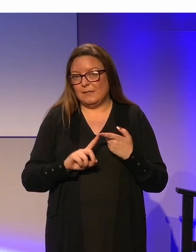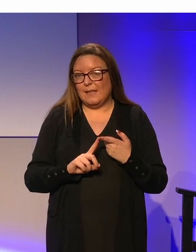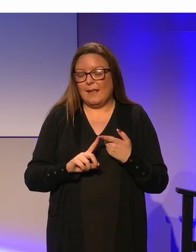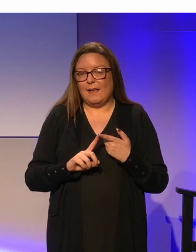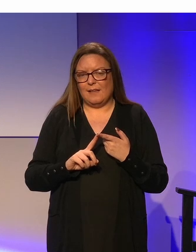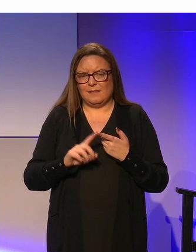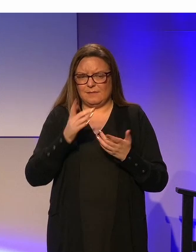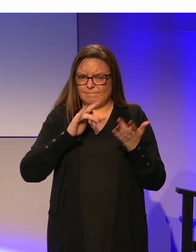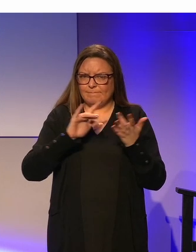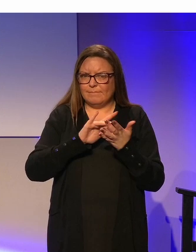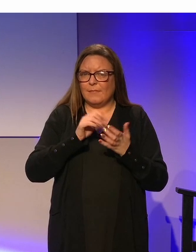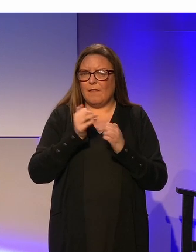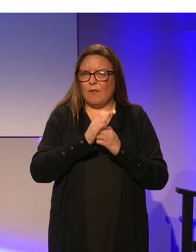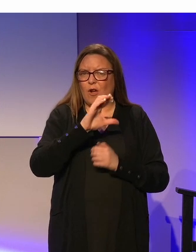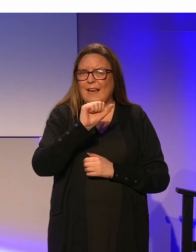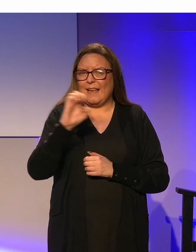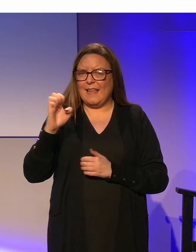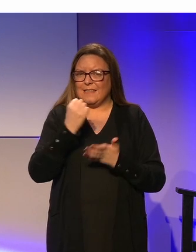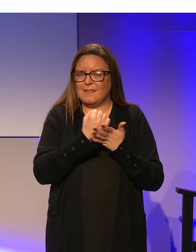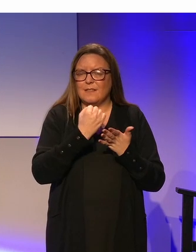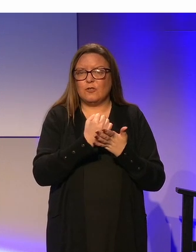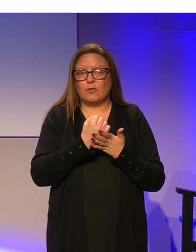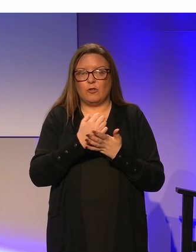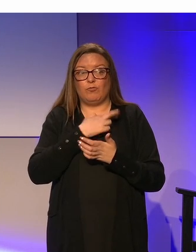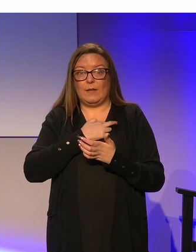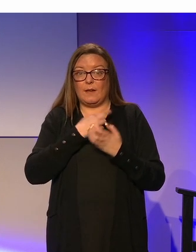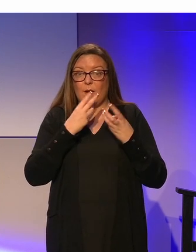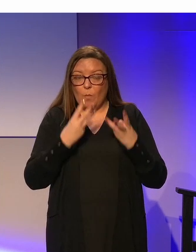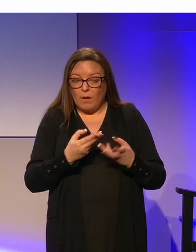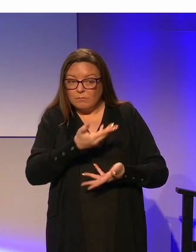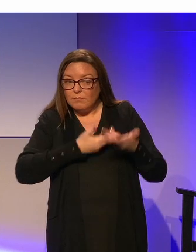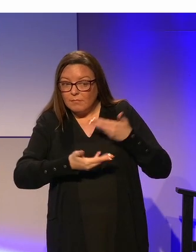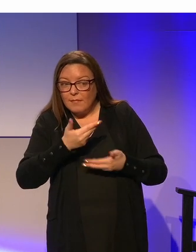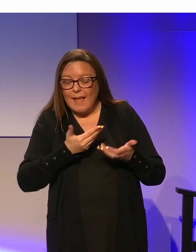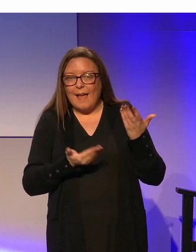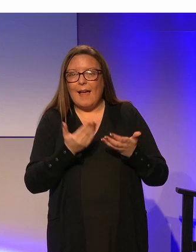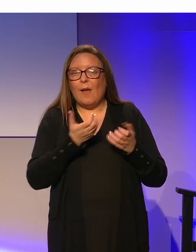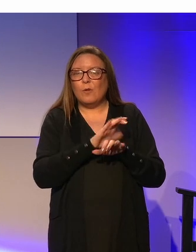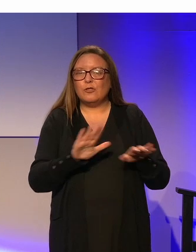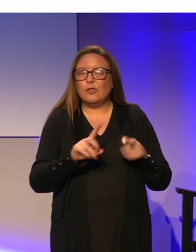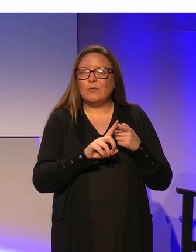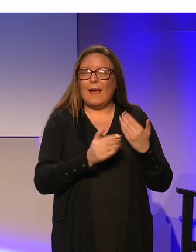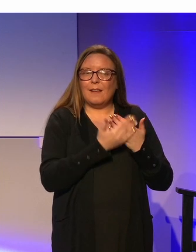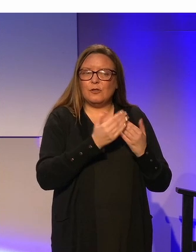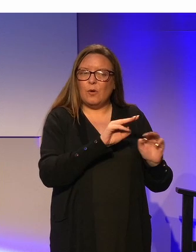to the case studies. And what we wanted to find out really was, how are children and young people